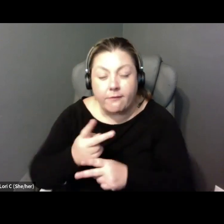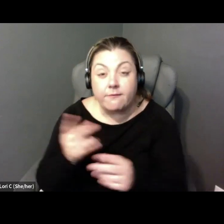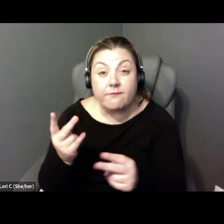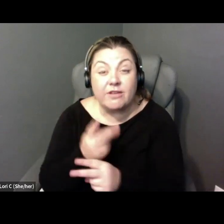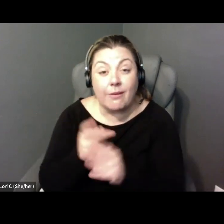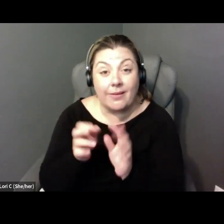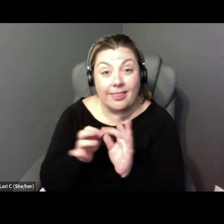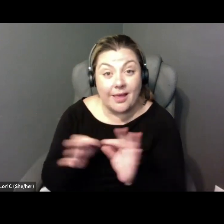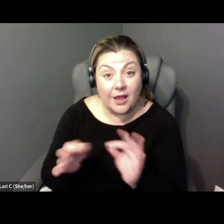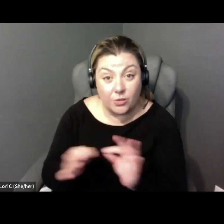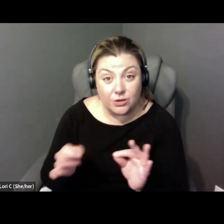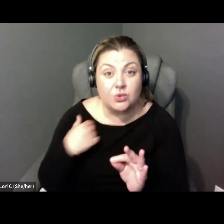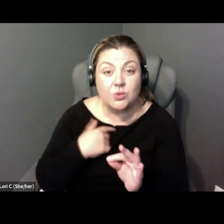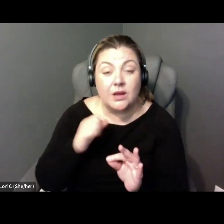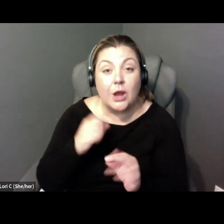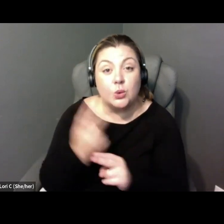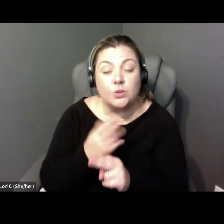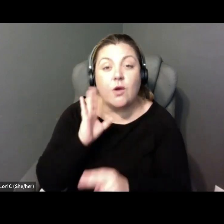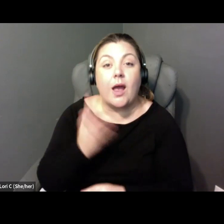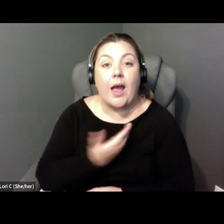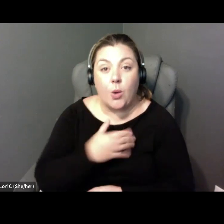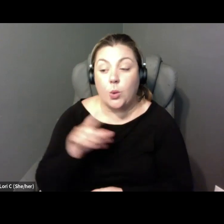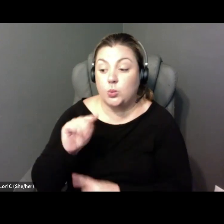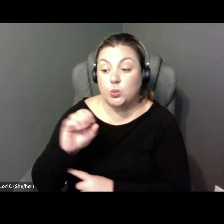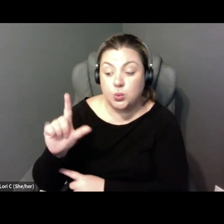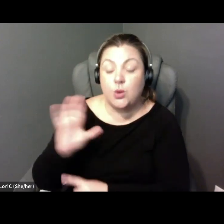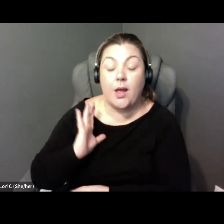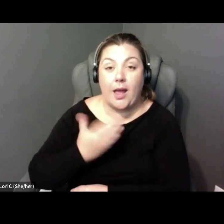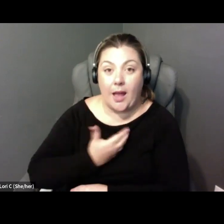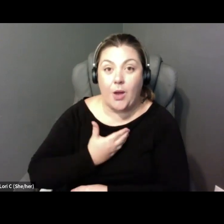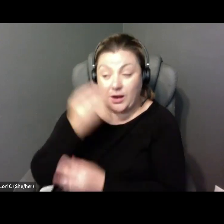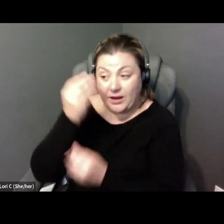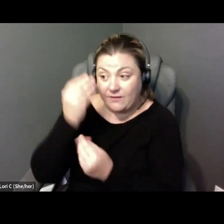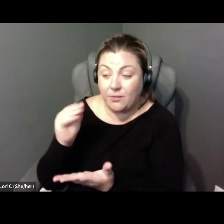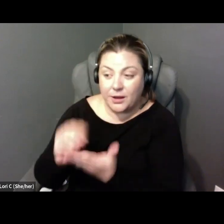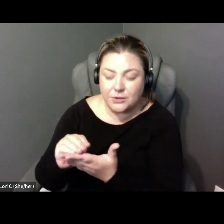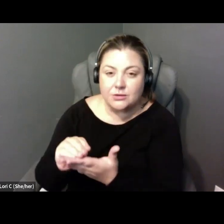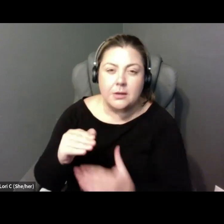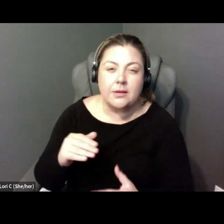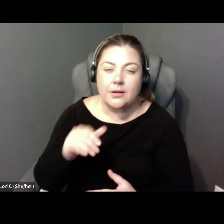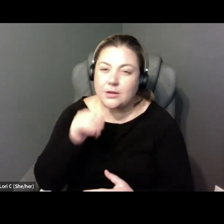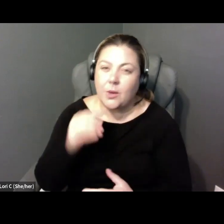critical. In terms of whether people who were